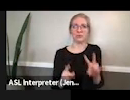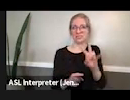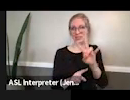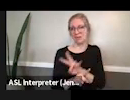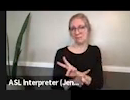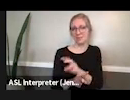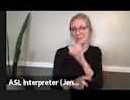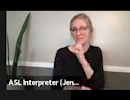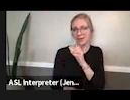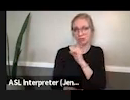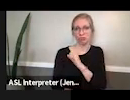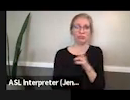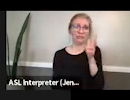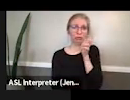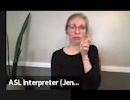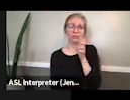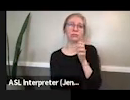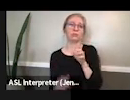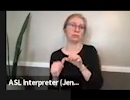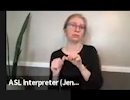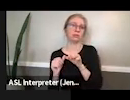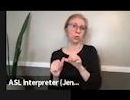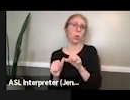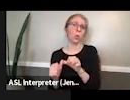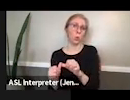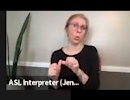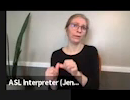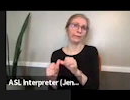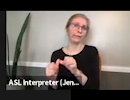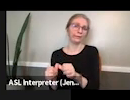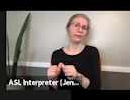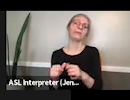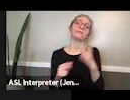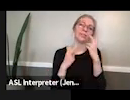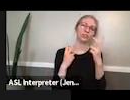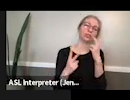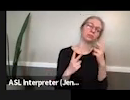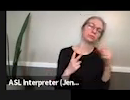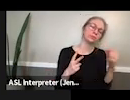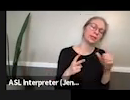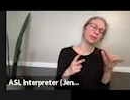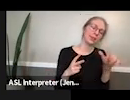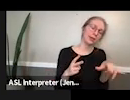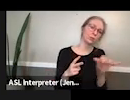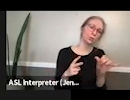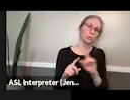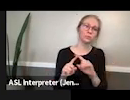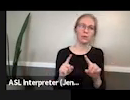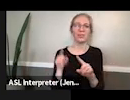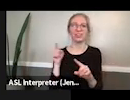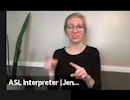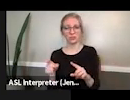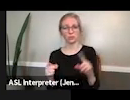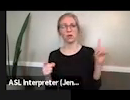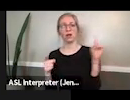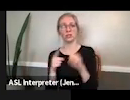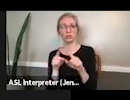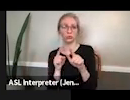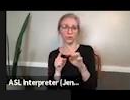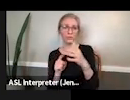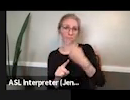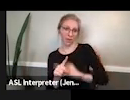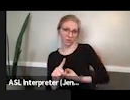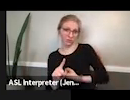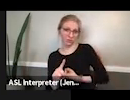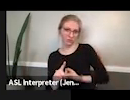going and going and going, as does vision, but it's much more important and breaks out through 24 months of age. But you can